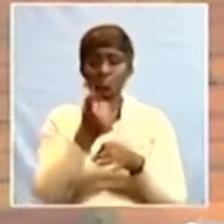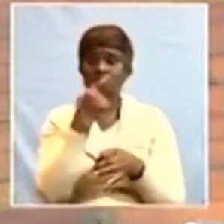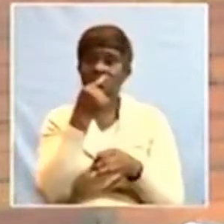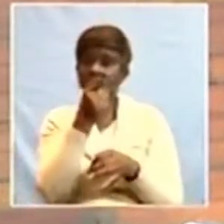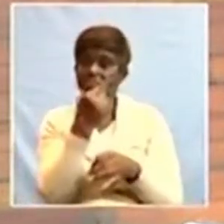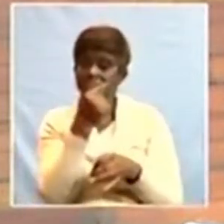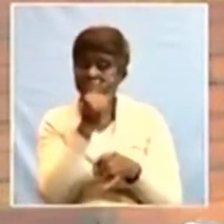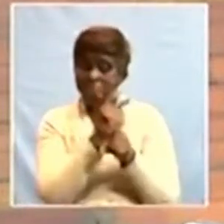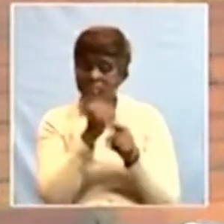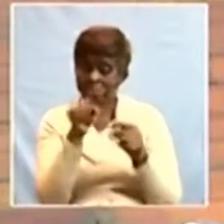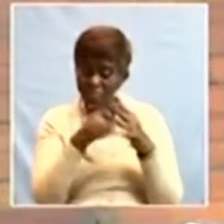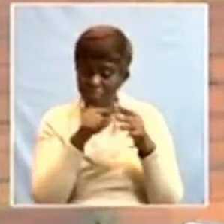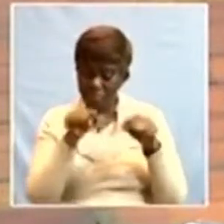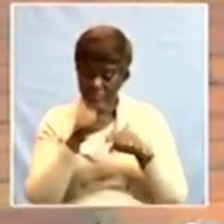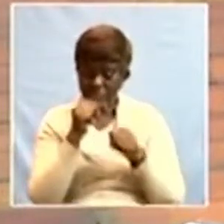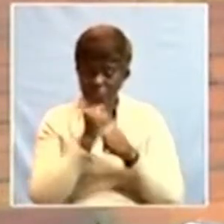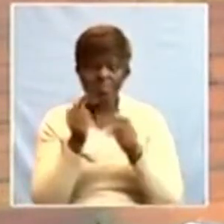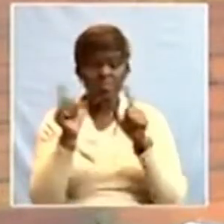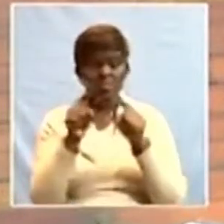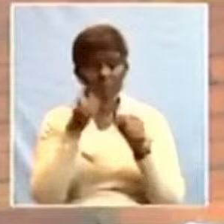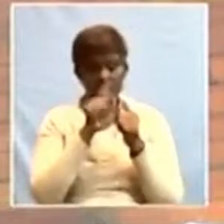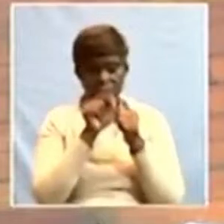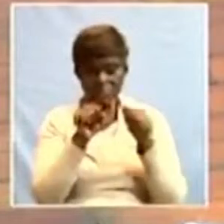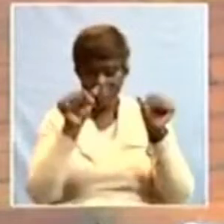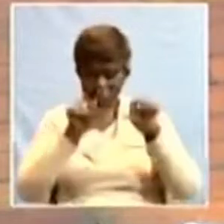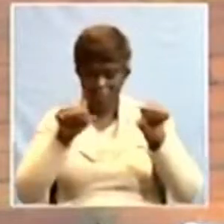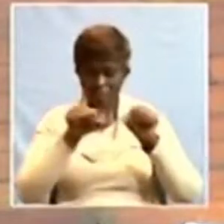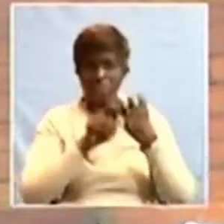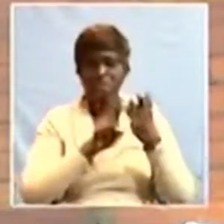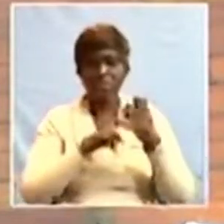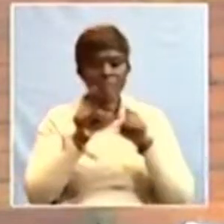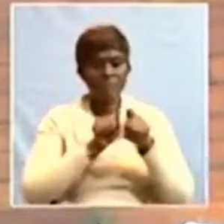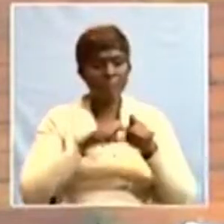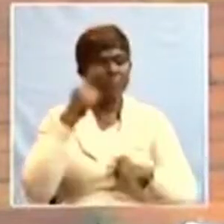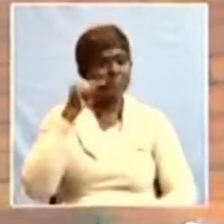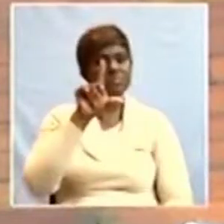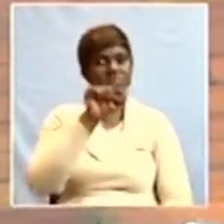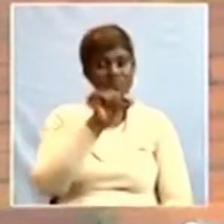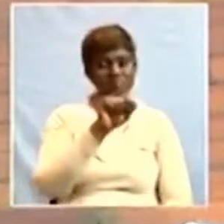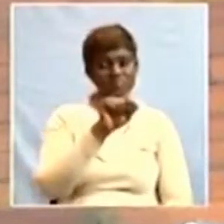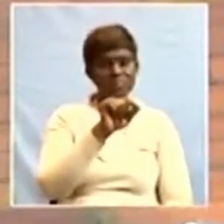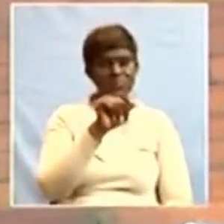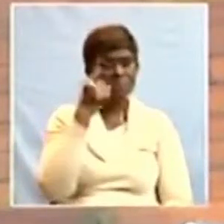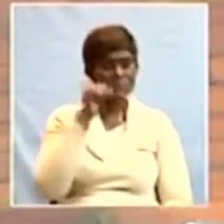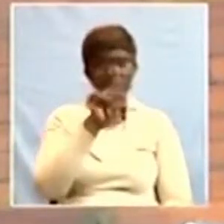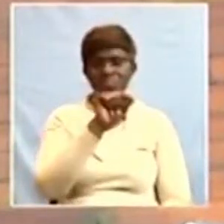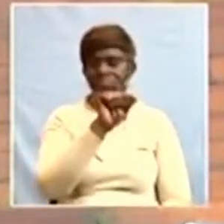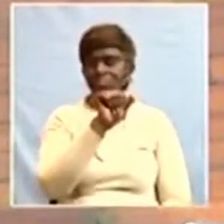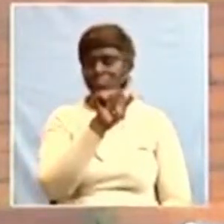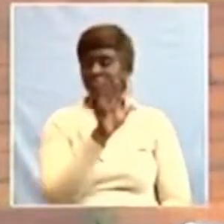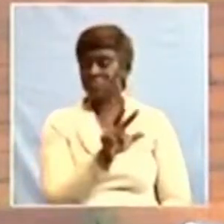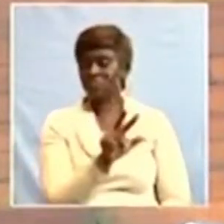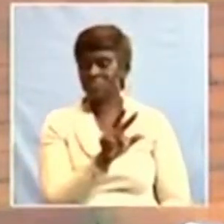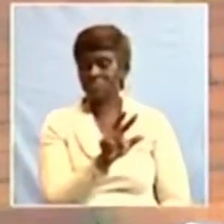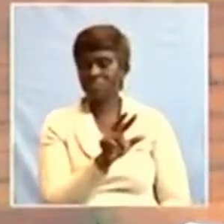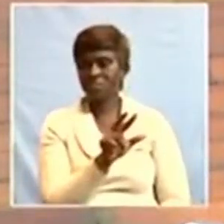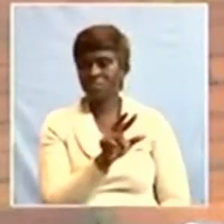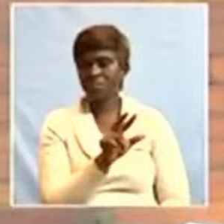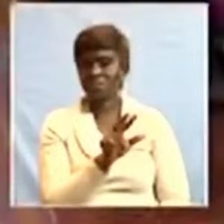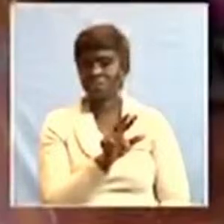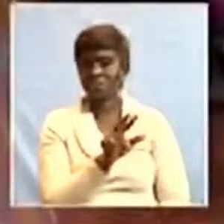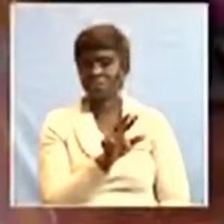it just started this year, when? Because this audit report is for 2023.